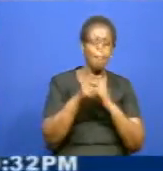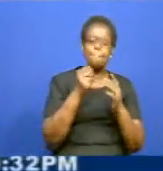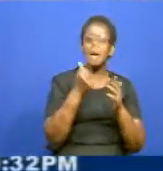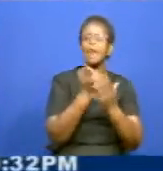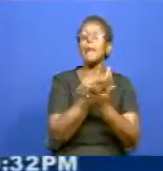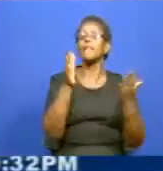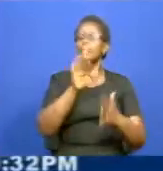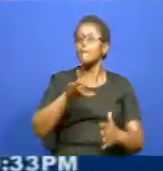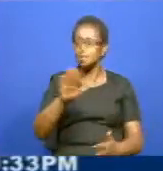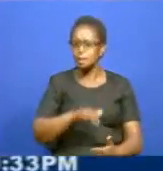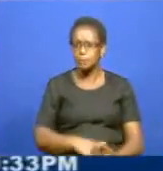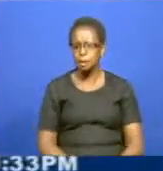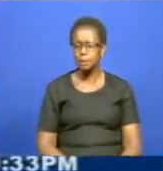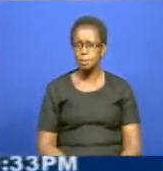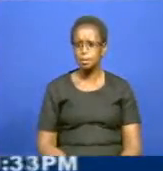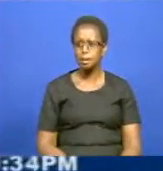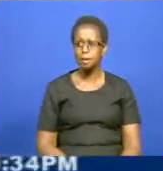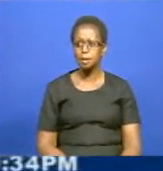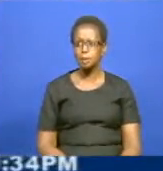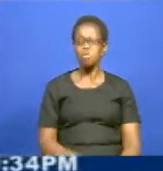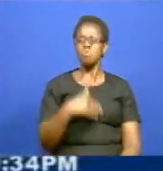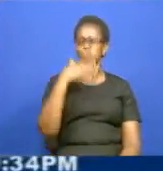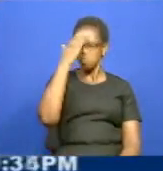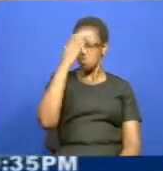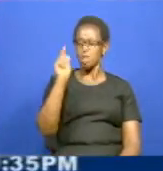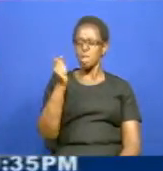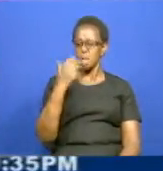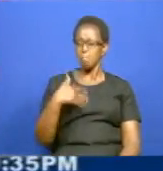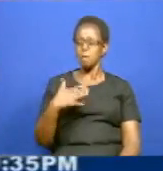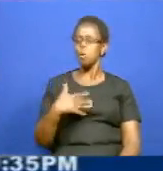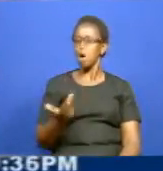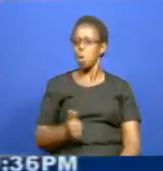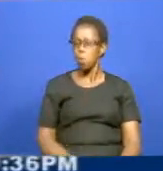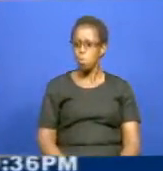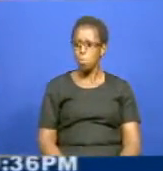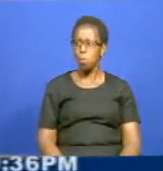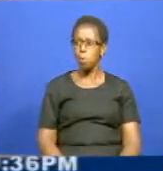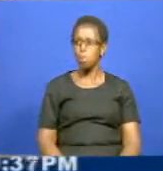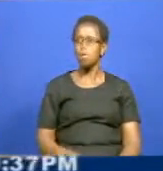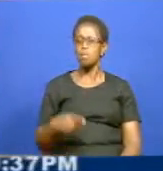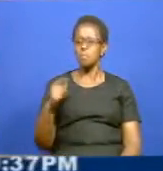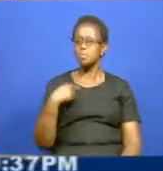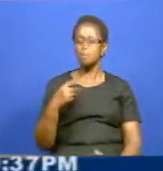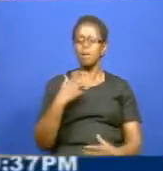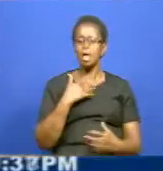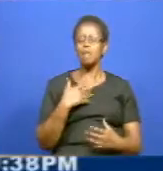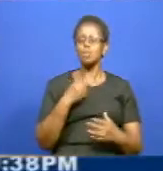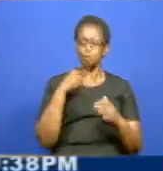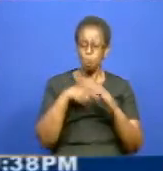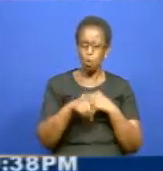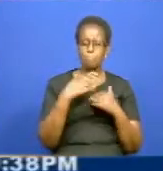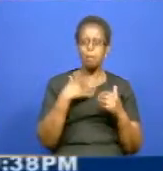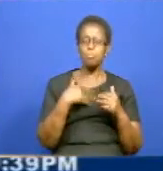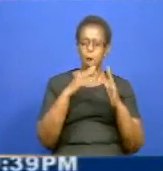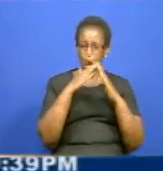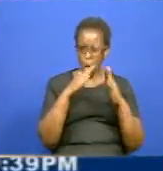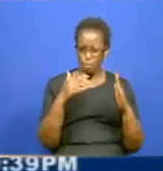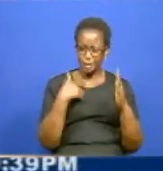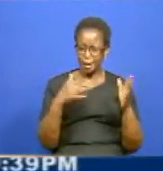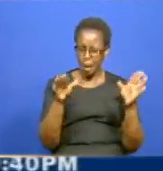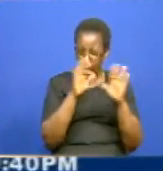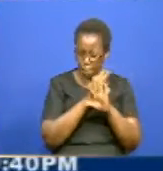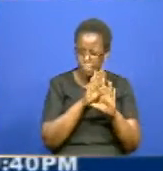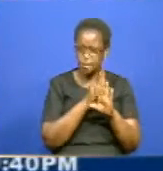want. And you know the way Kenyans are, the way they like going to people's houses in very odd hours, the way